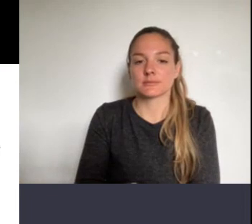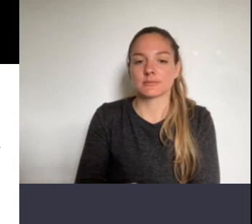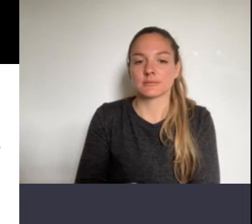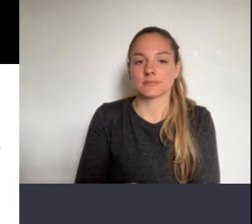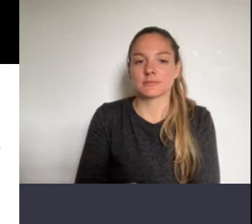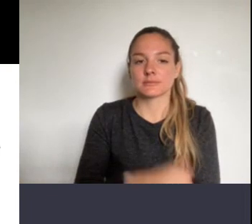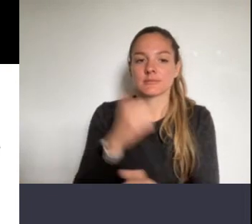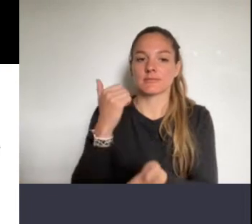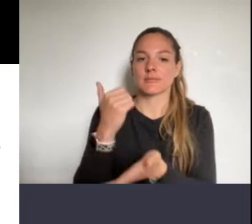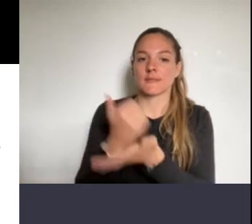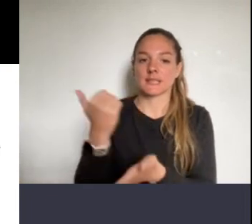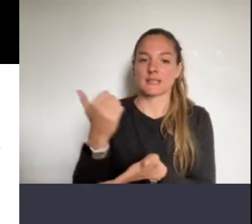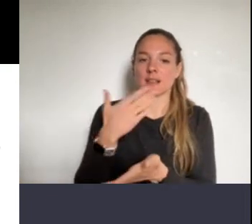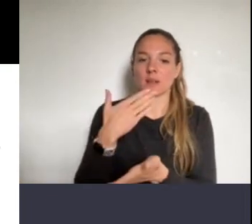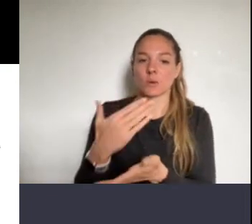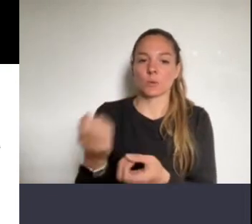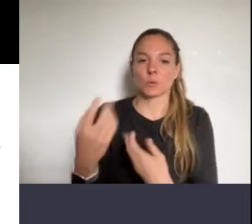It's great, thank you.